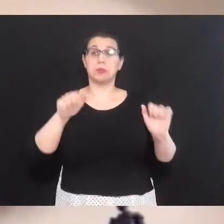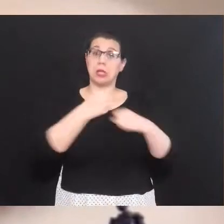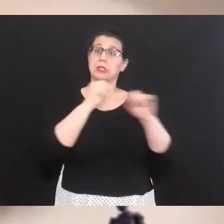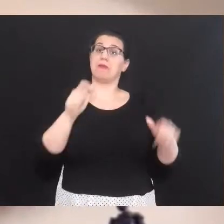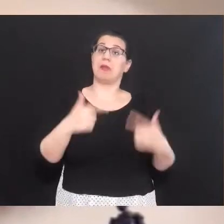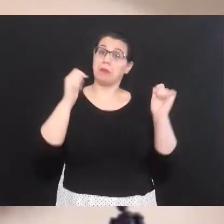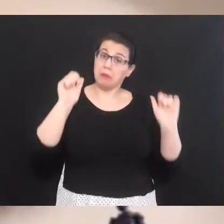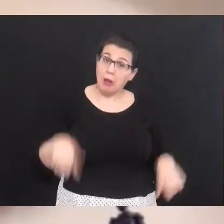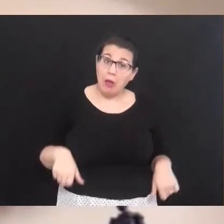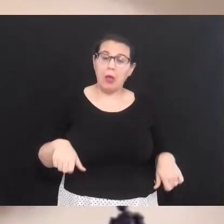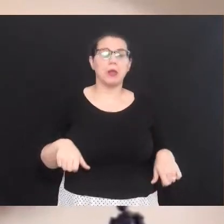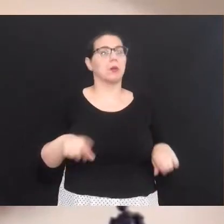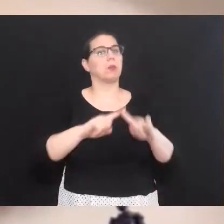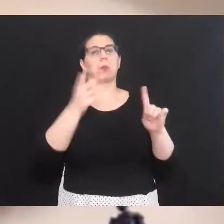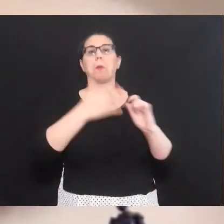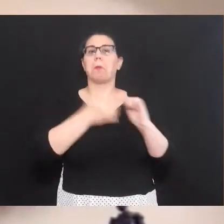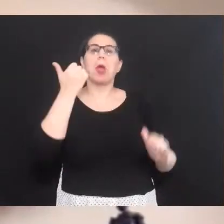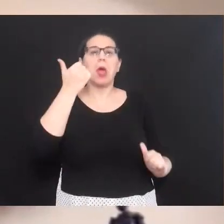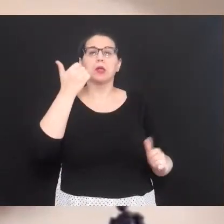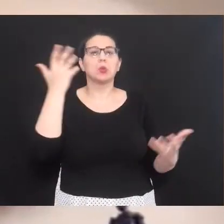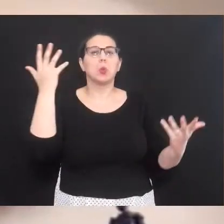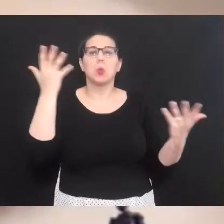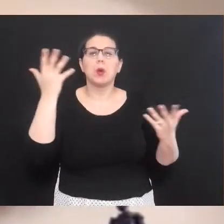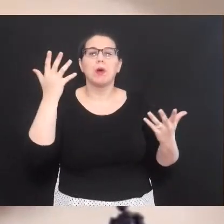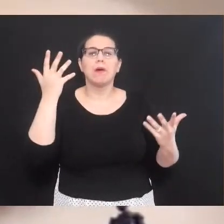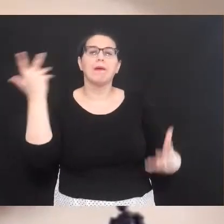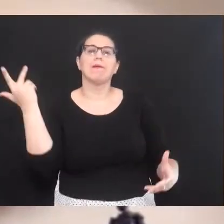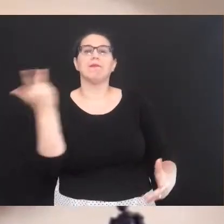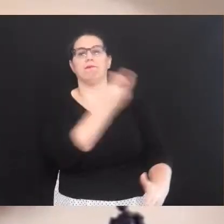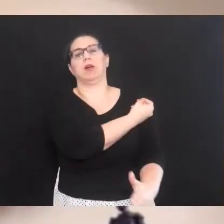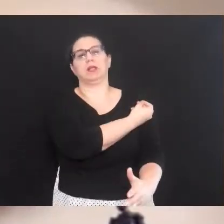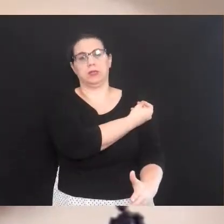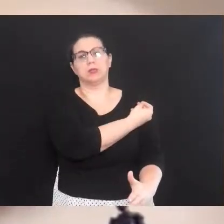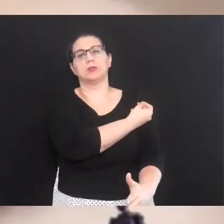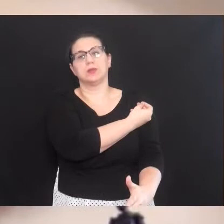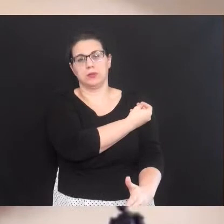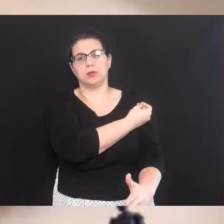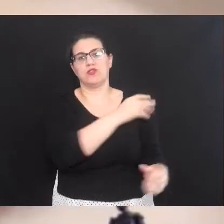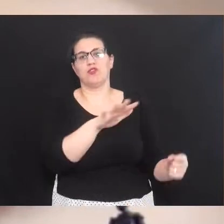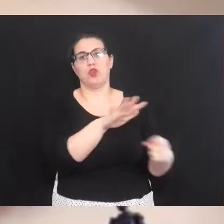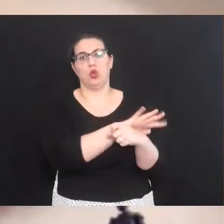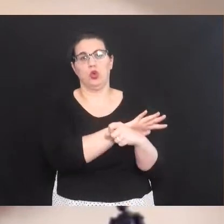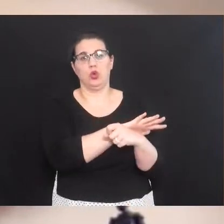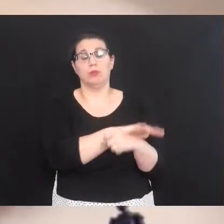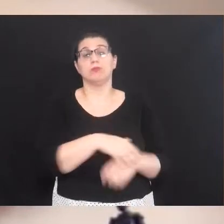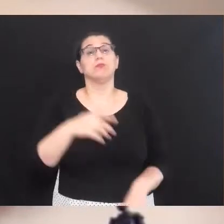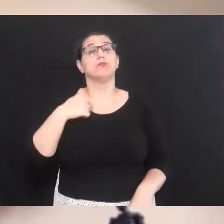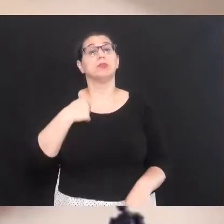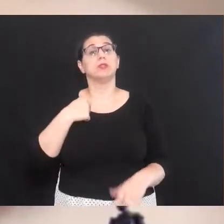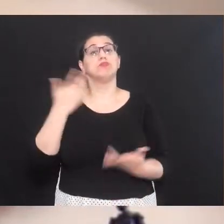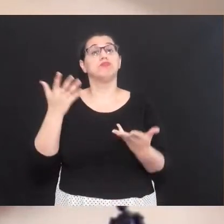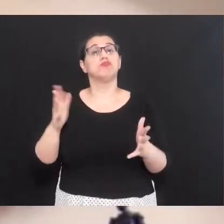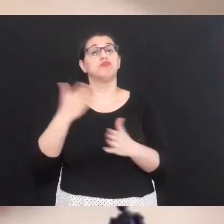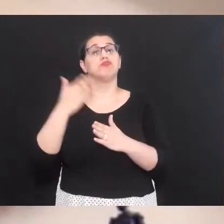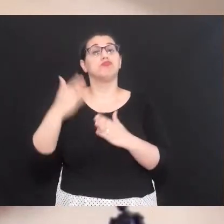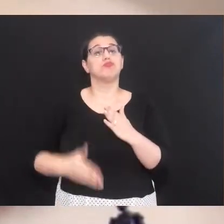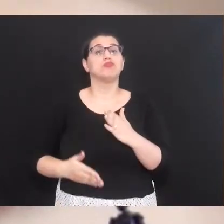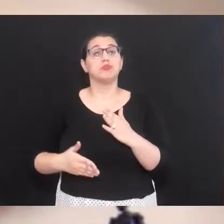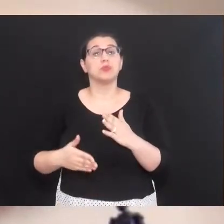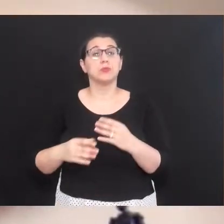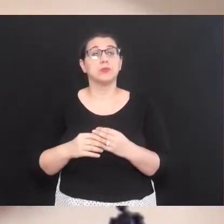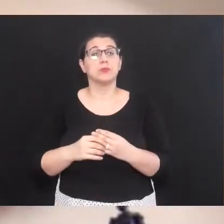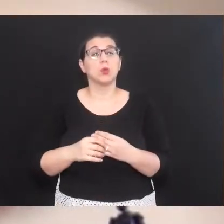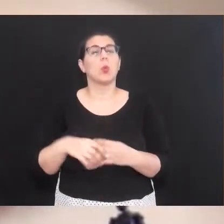is no substitute for getting educated and getting the vaccine. And I want to close with